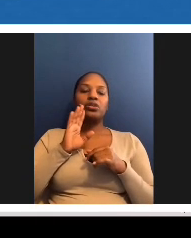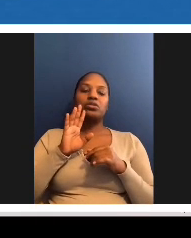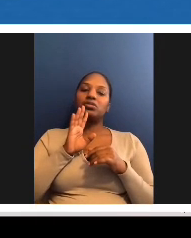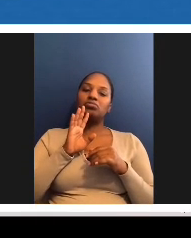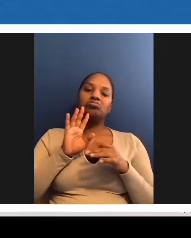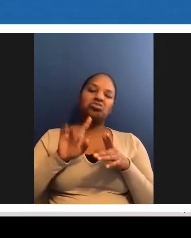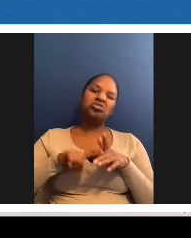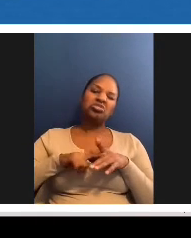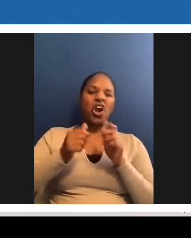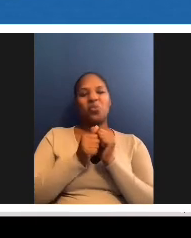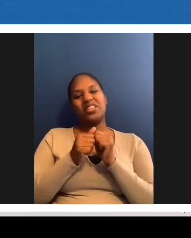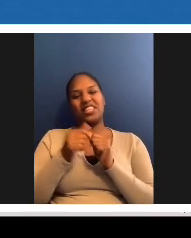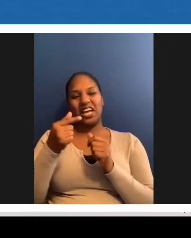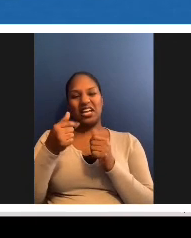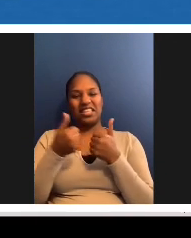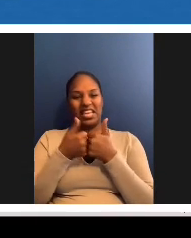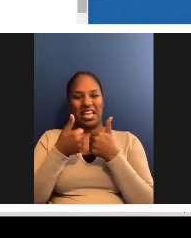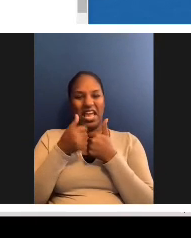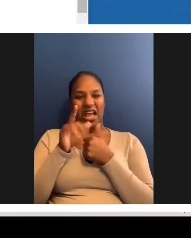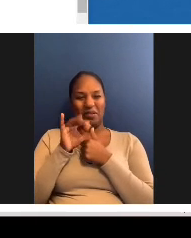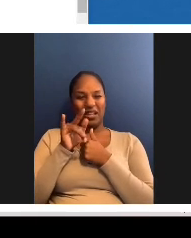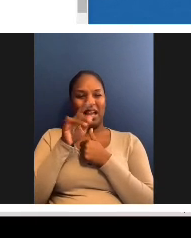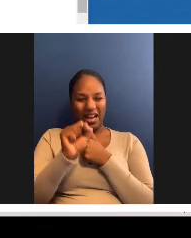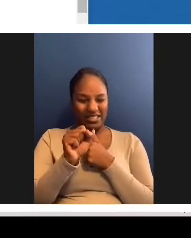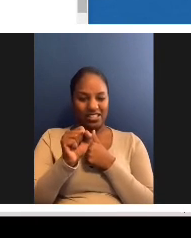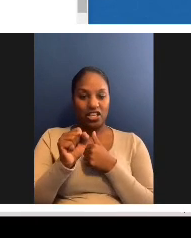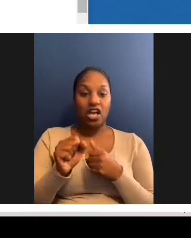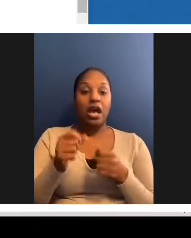So if we put South Carolina,